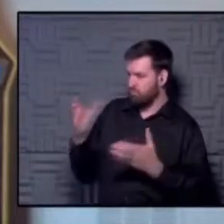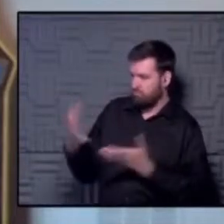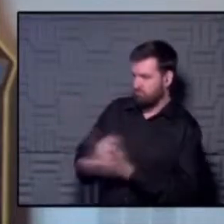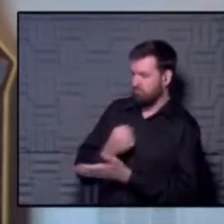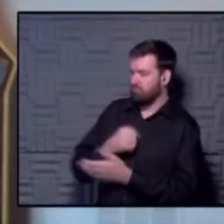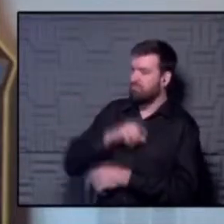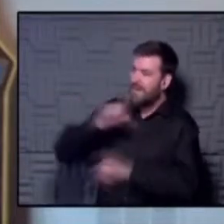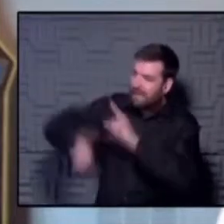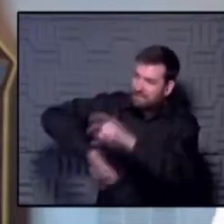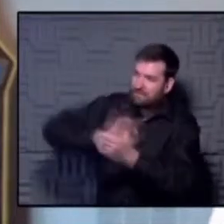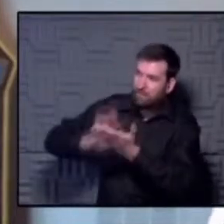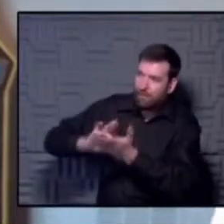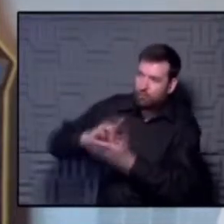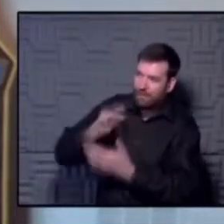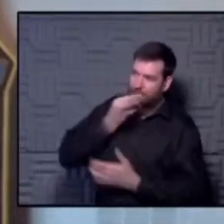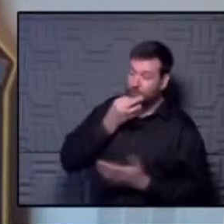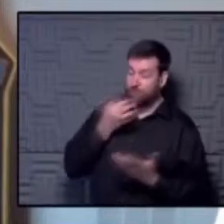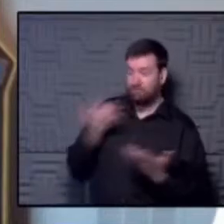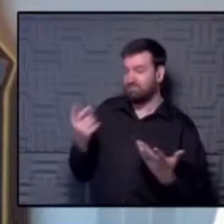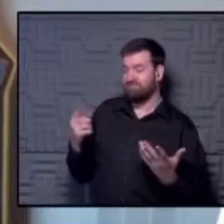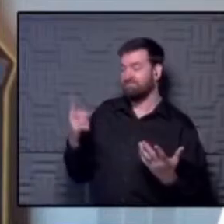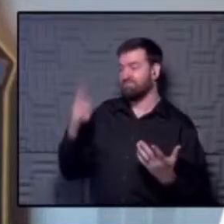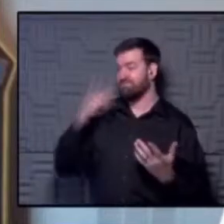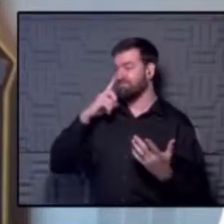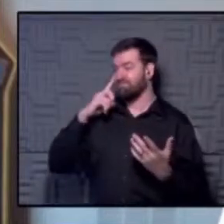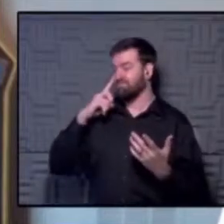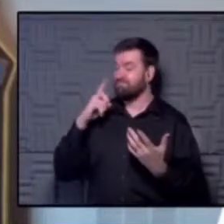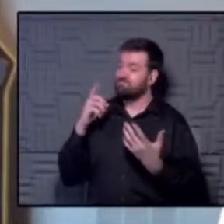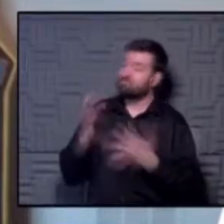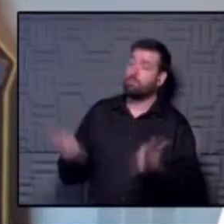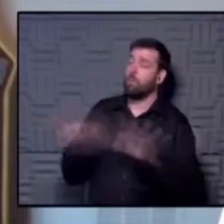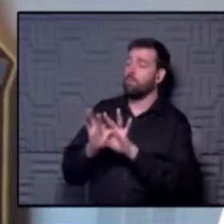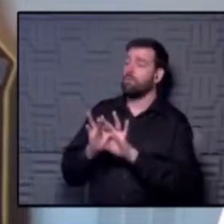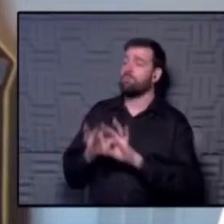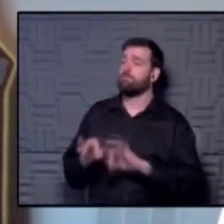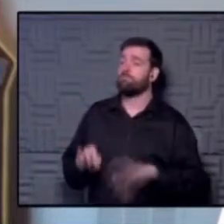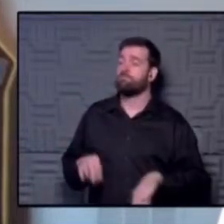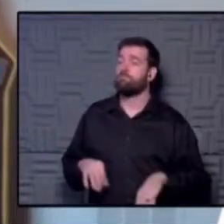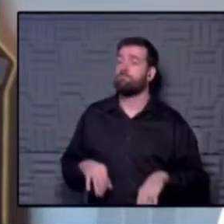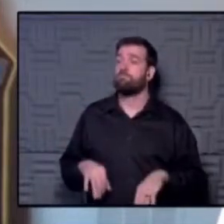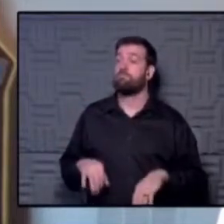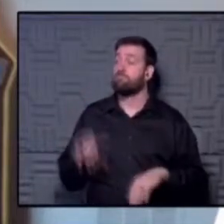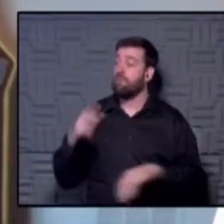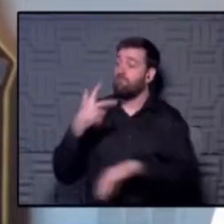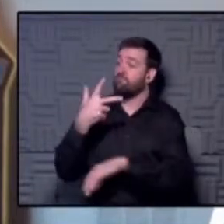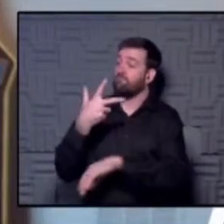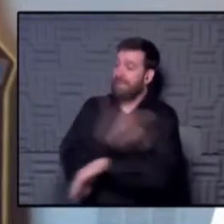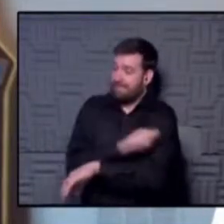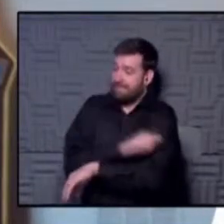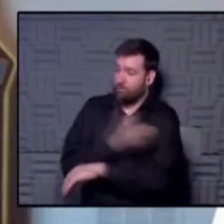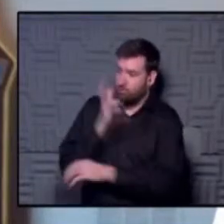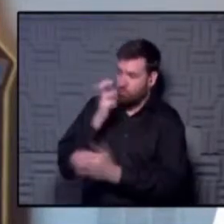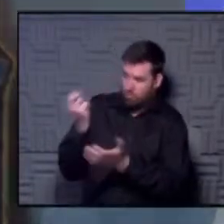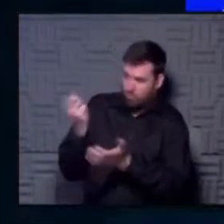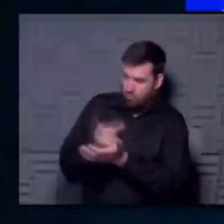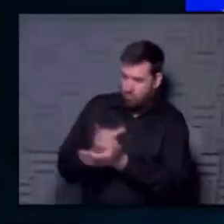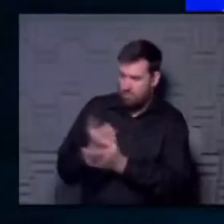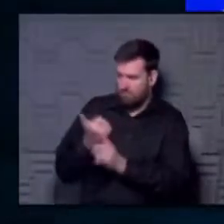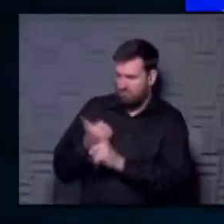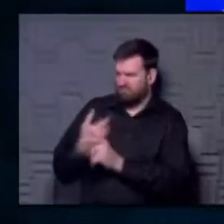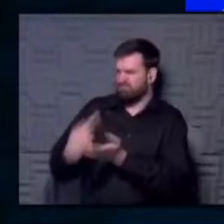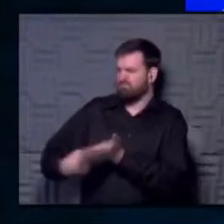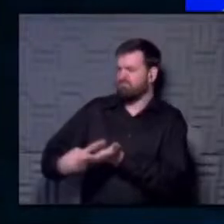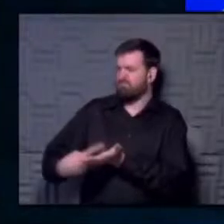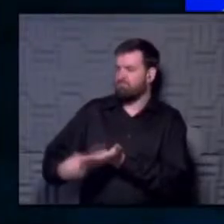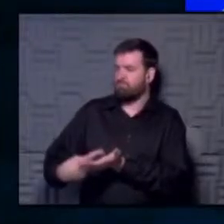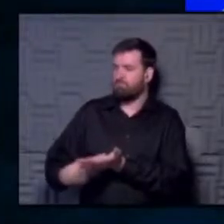medical experts this question, which I think is important, which is that the vaccinations that they're going to approve are being talked about as if